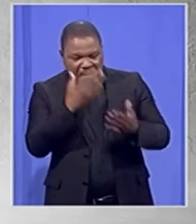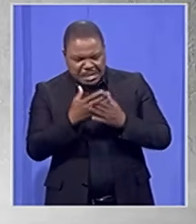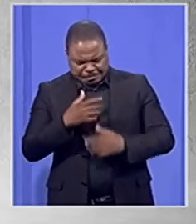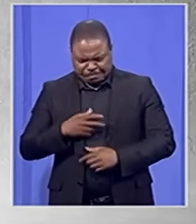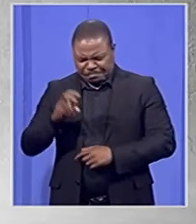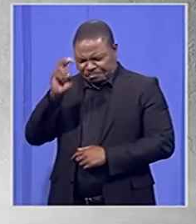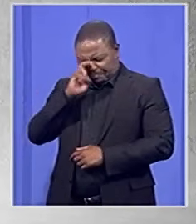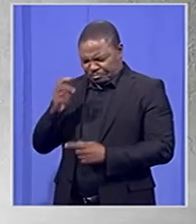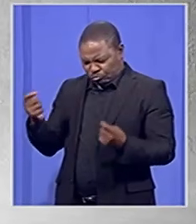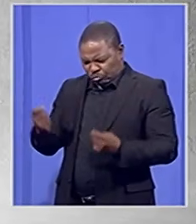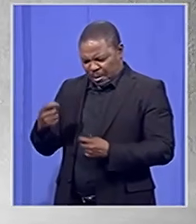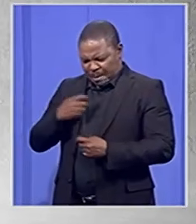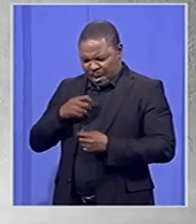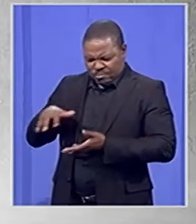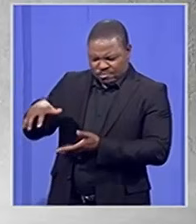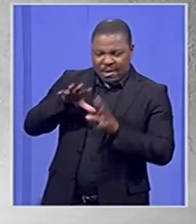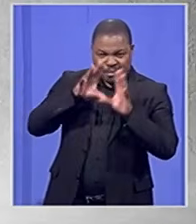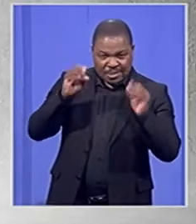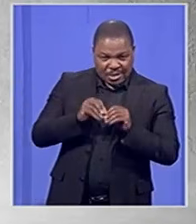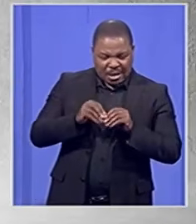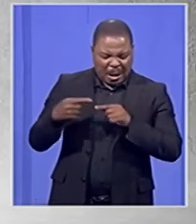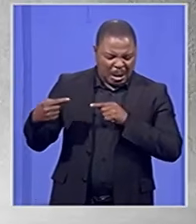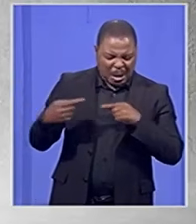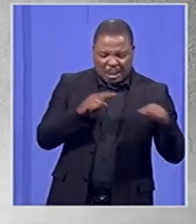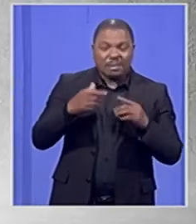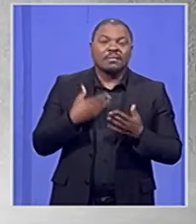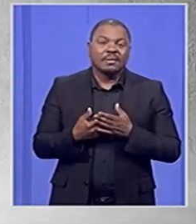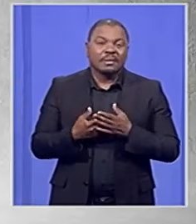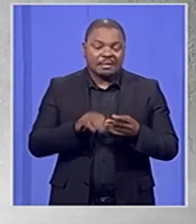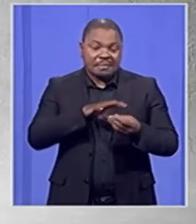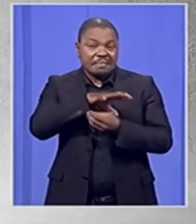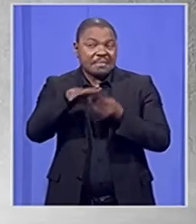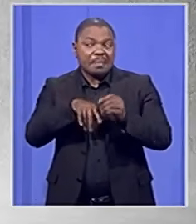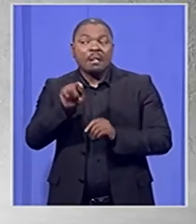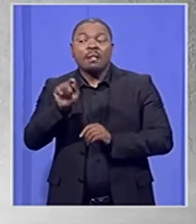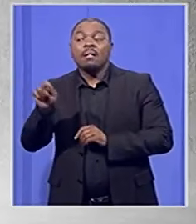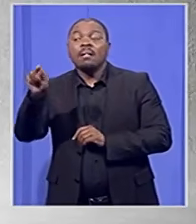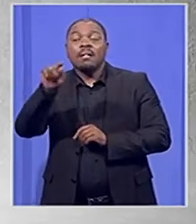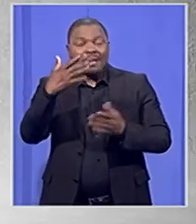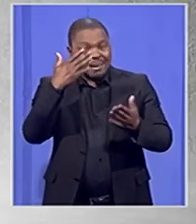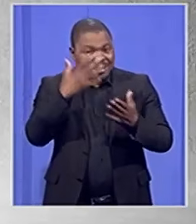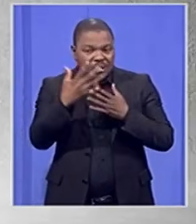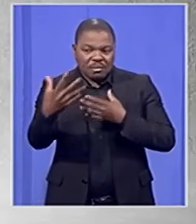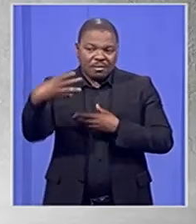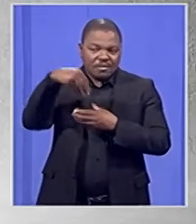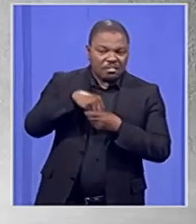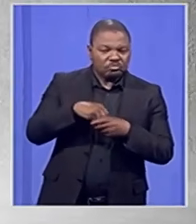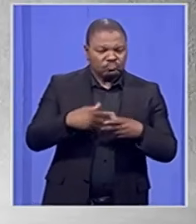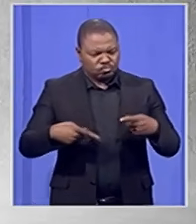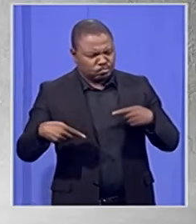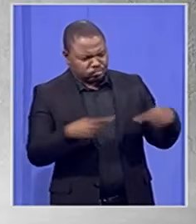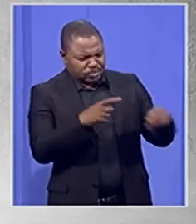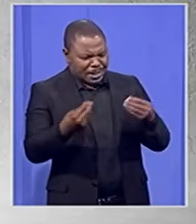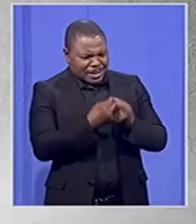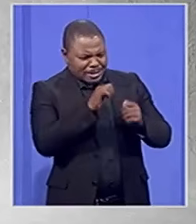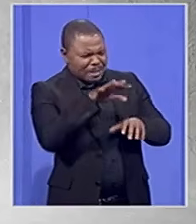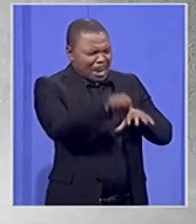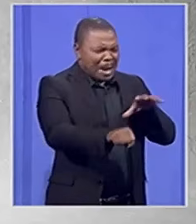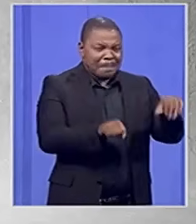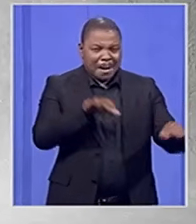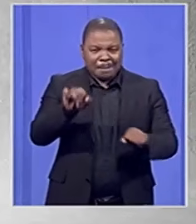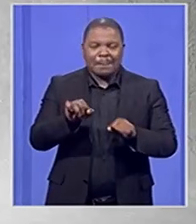greedy o mongwe a ka nna very aggressive le ba masika ba di family ba ka dio tsa ha o entse will o